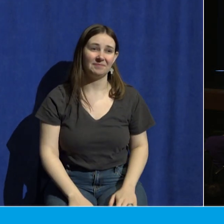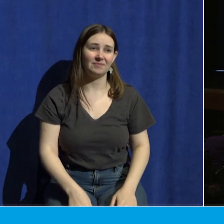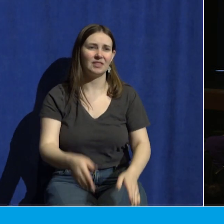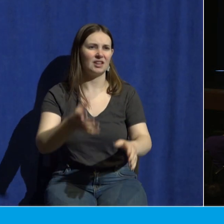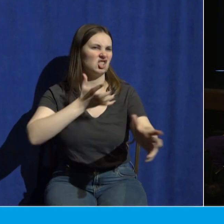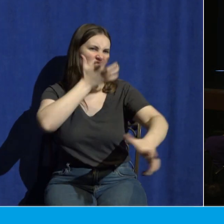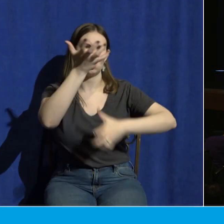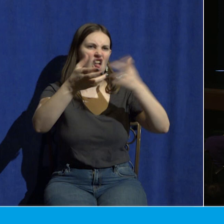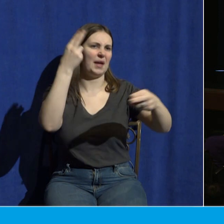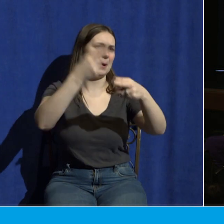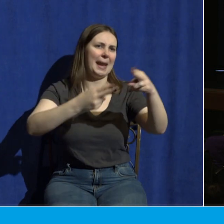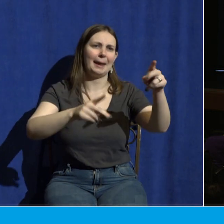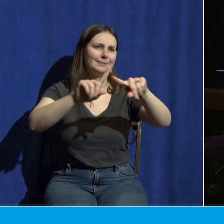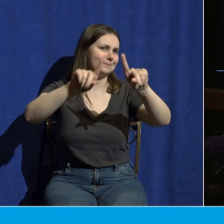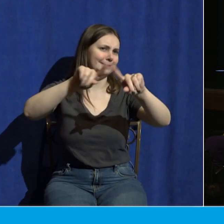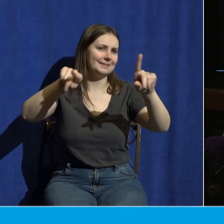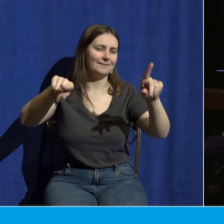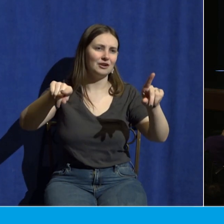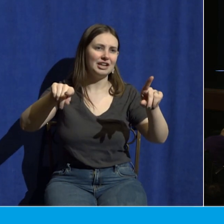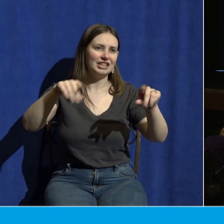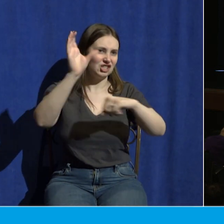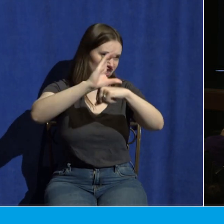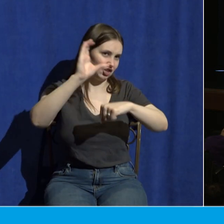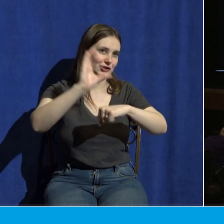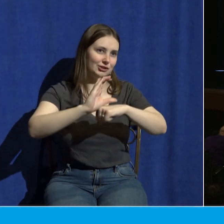call out names of different churches out loud.